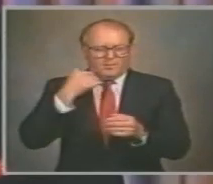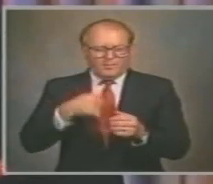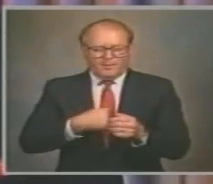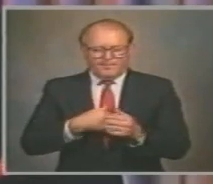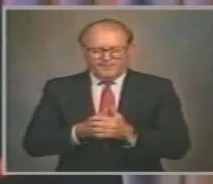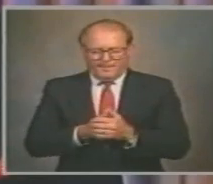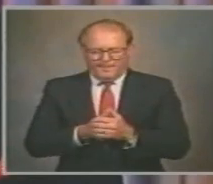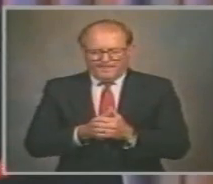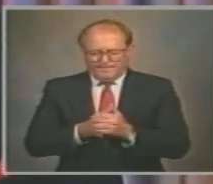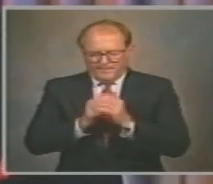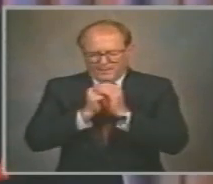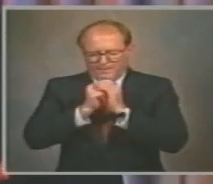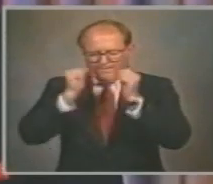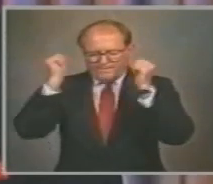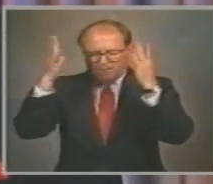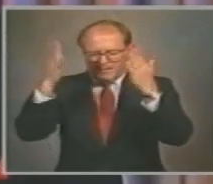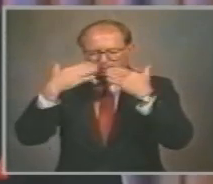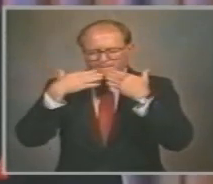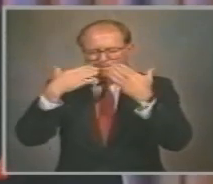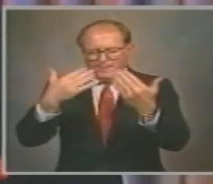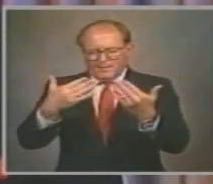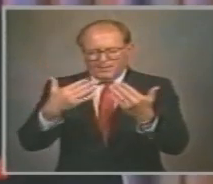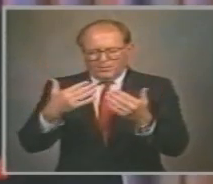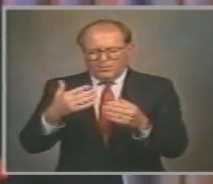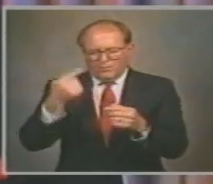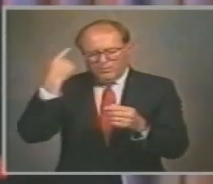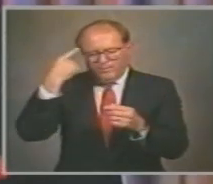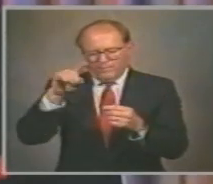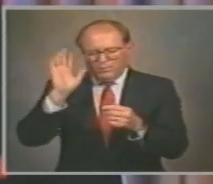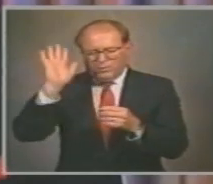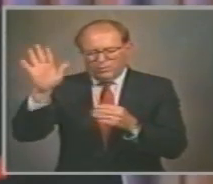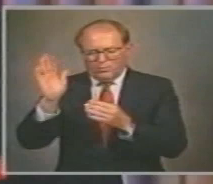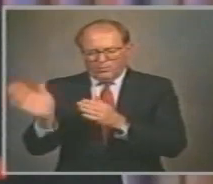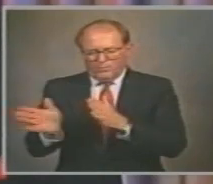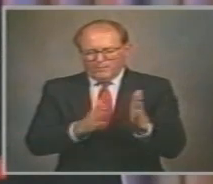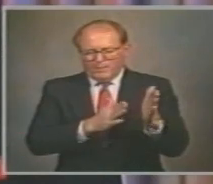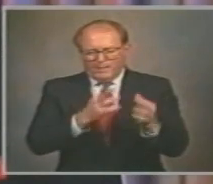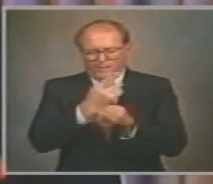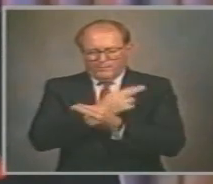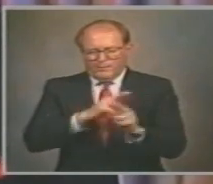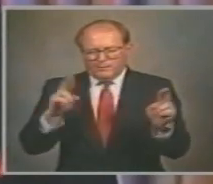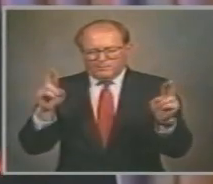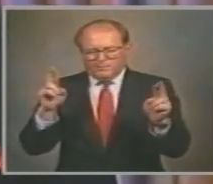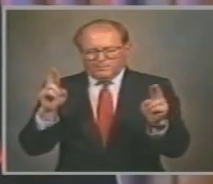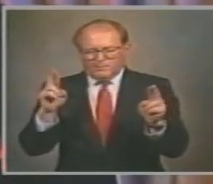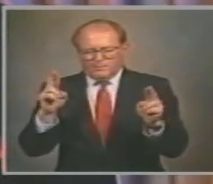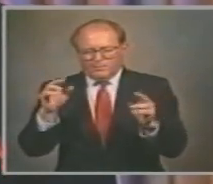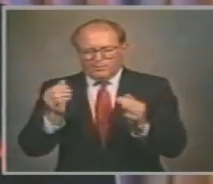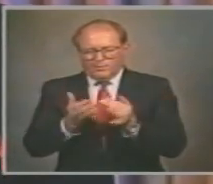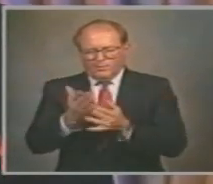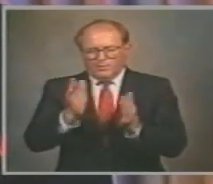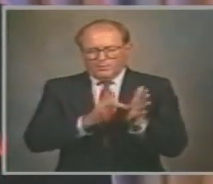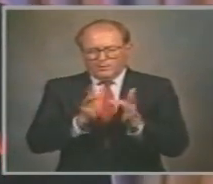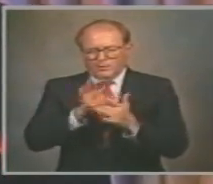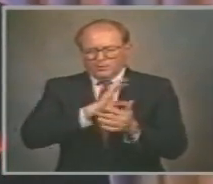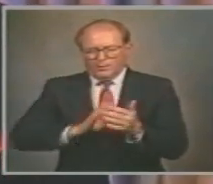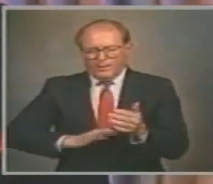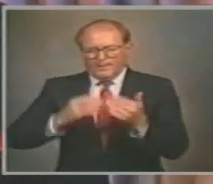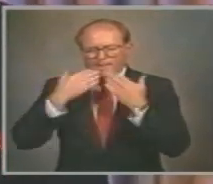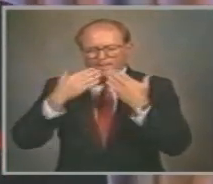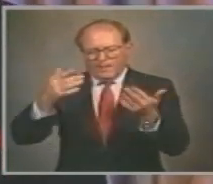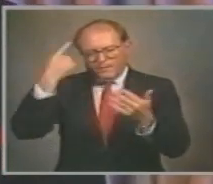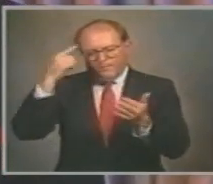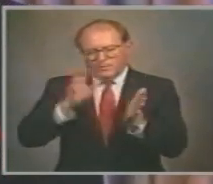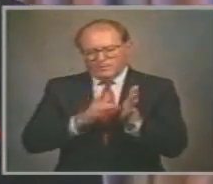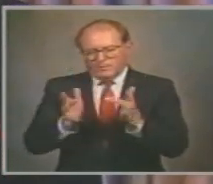thankful for your love and care for us and the plan of redemption you provided for us in Jesus. We thank you for His superior